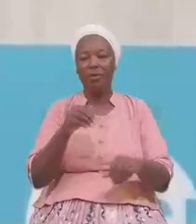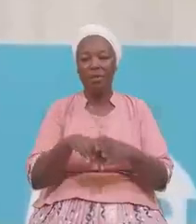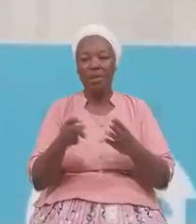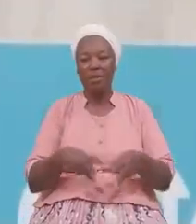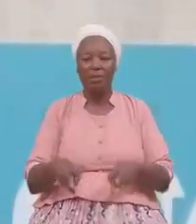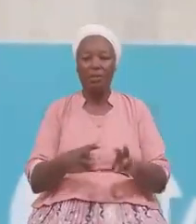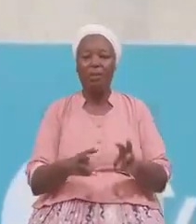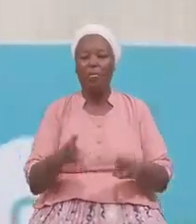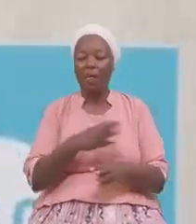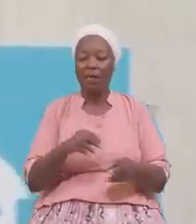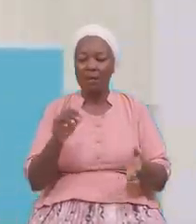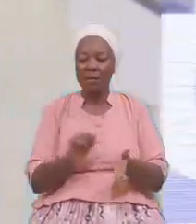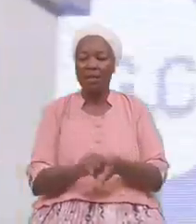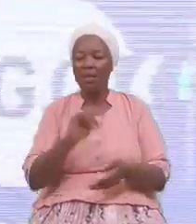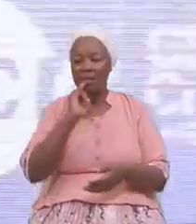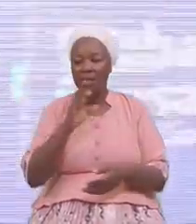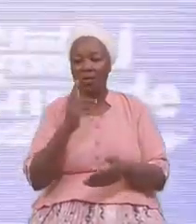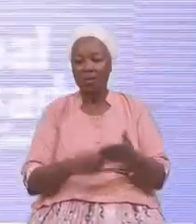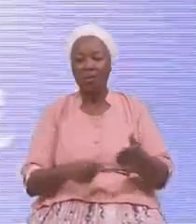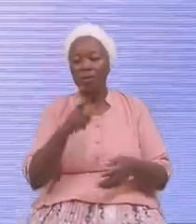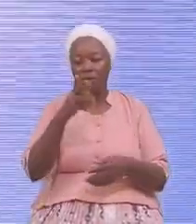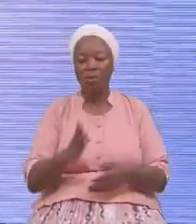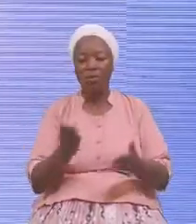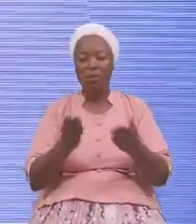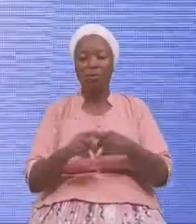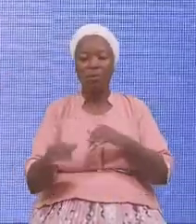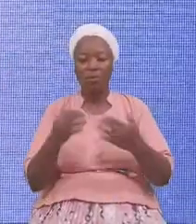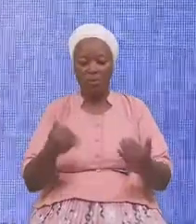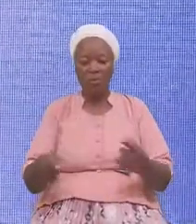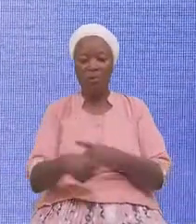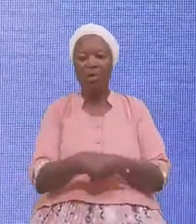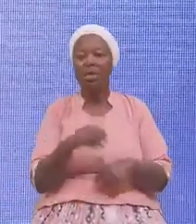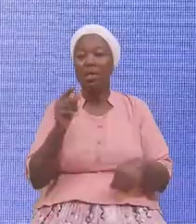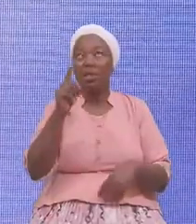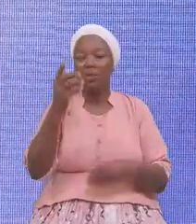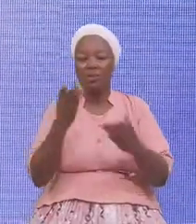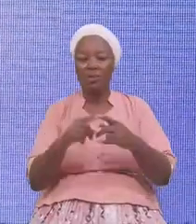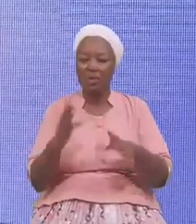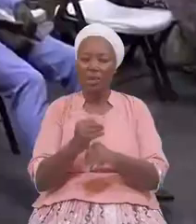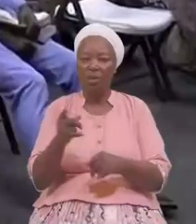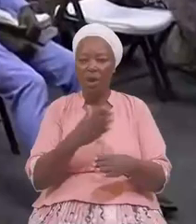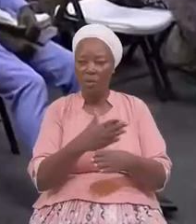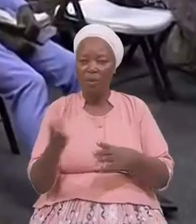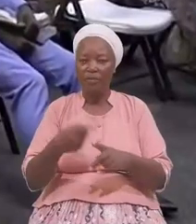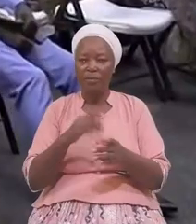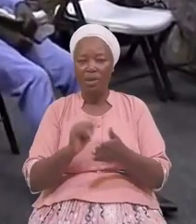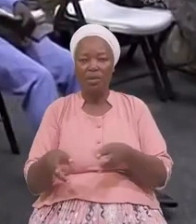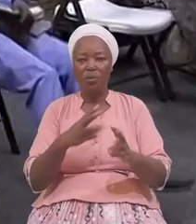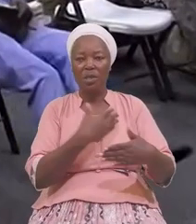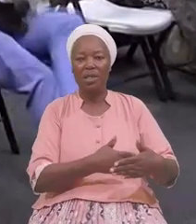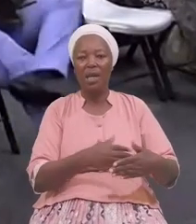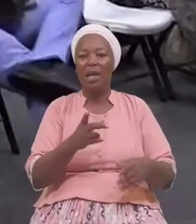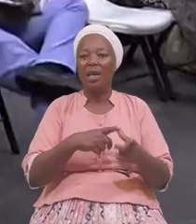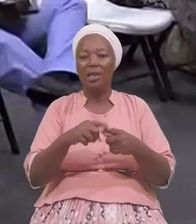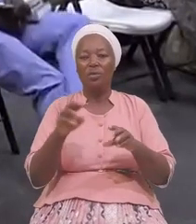way. And that is what God wants to do today. He wants to take you away from the wayside, and then